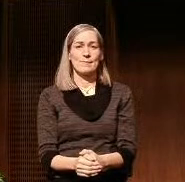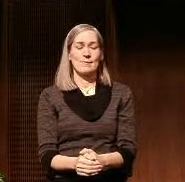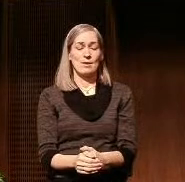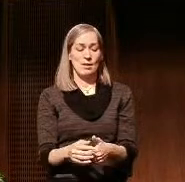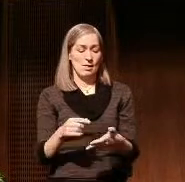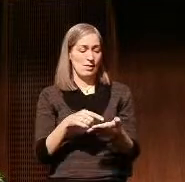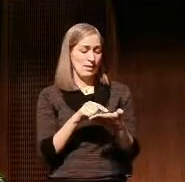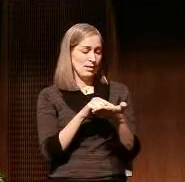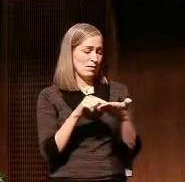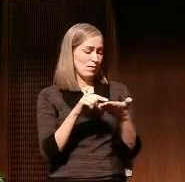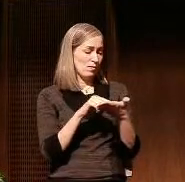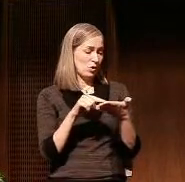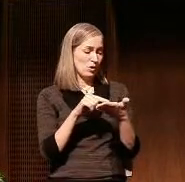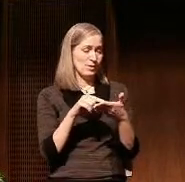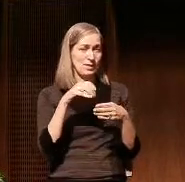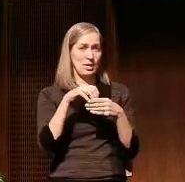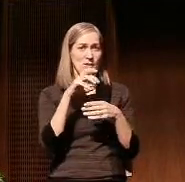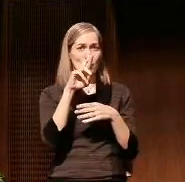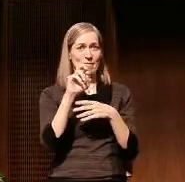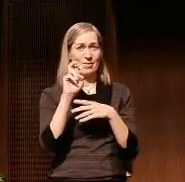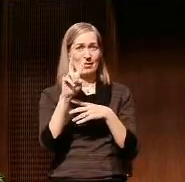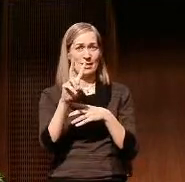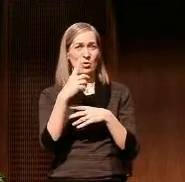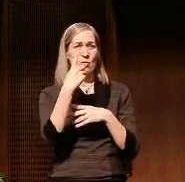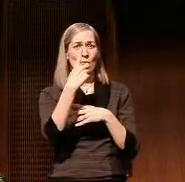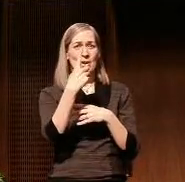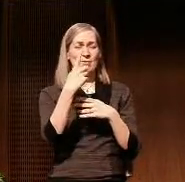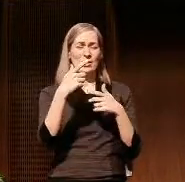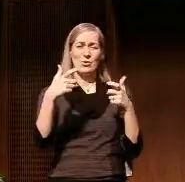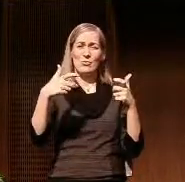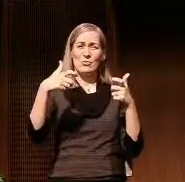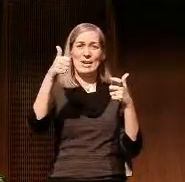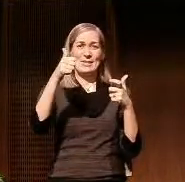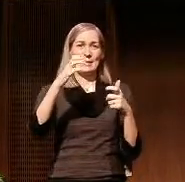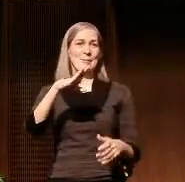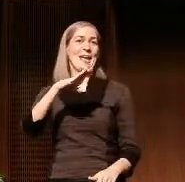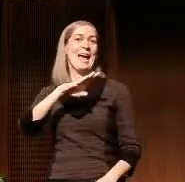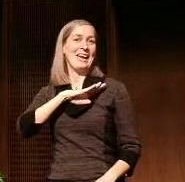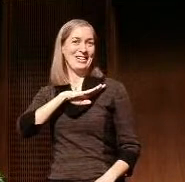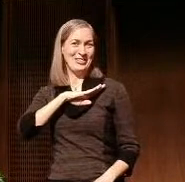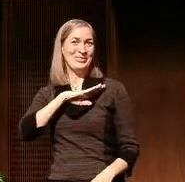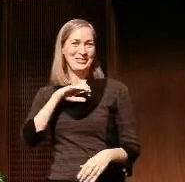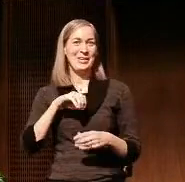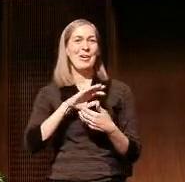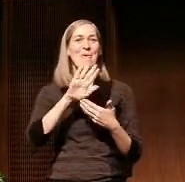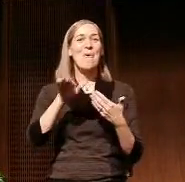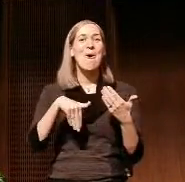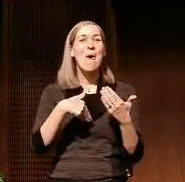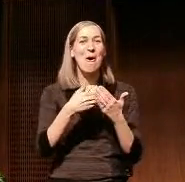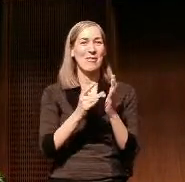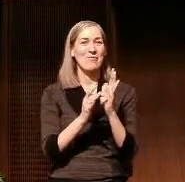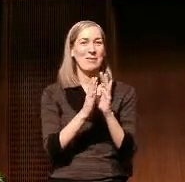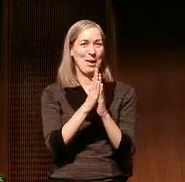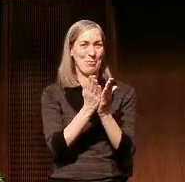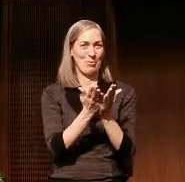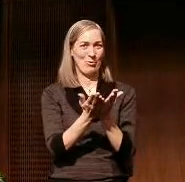This passage in the book of Revelation is one of the greatest beatitudes in all the Bible.